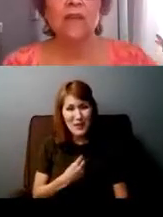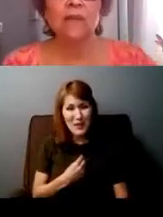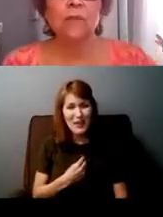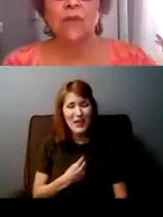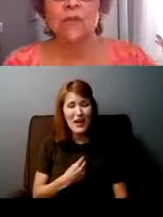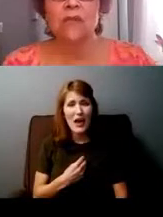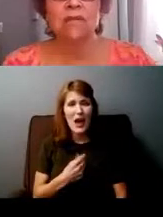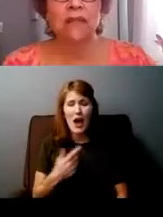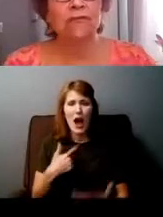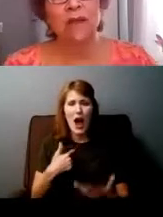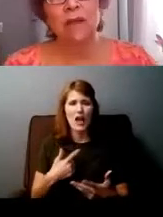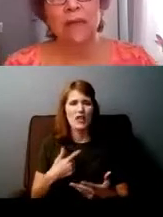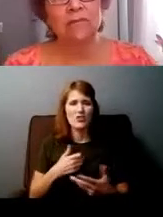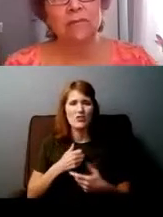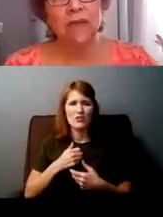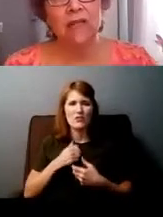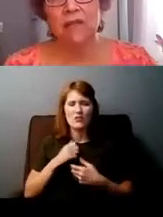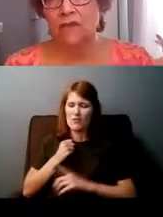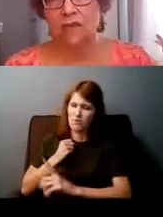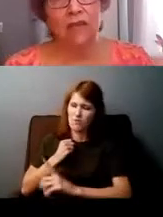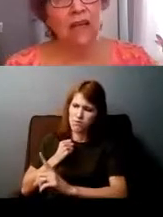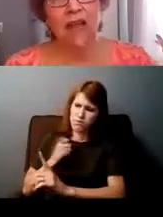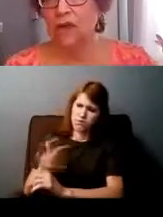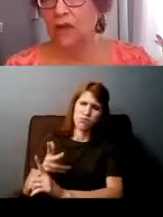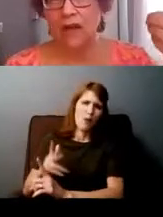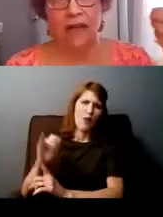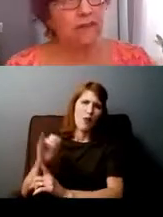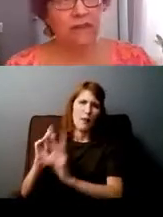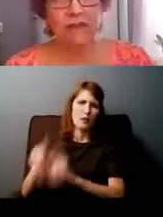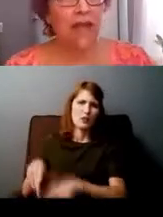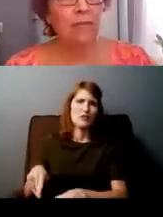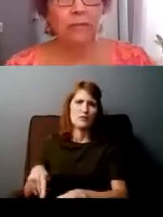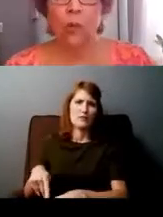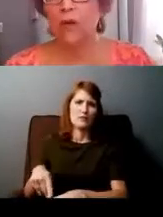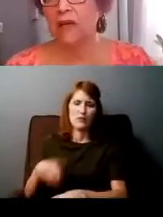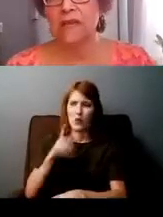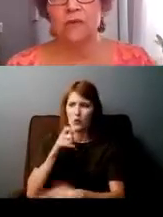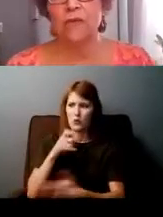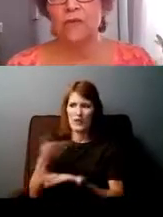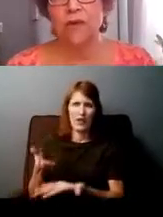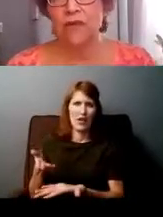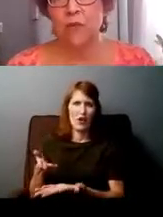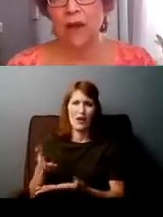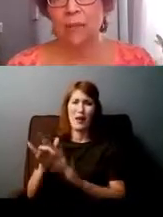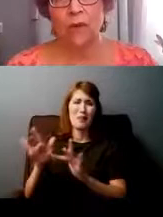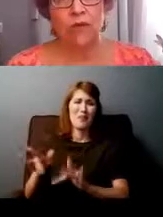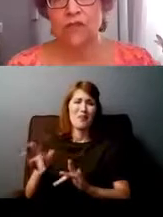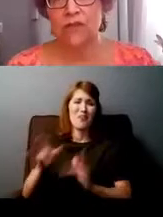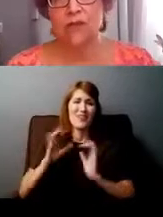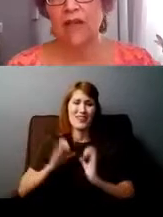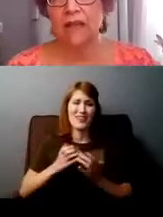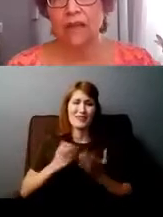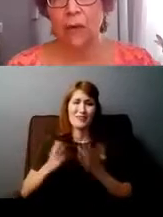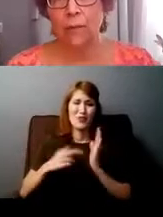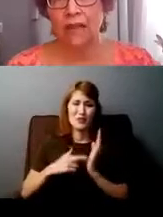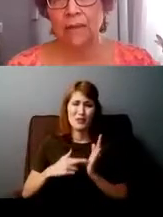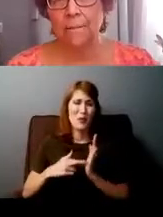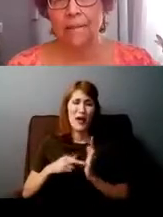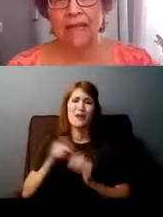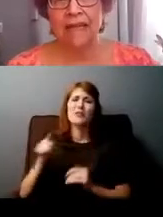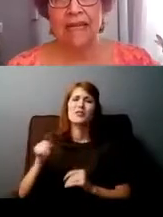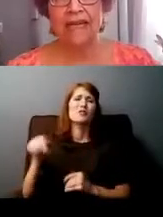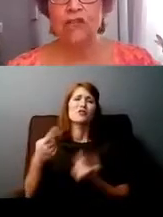it out on the person in front of me. I took it out on that poor customer service rep who was just trying to help